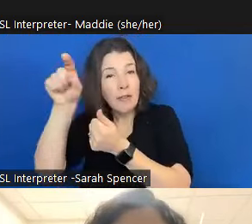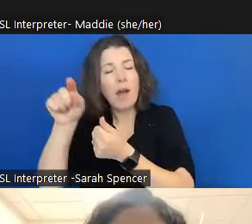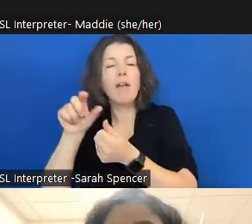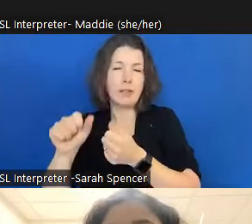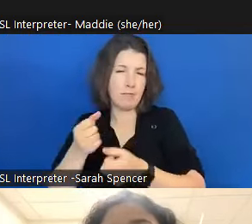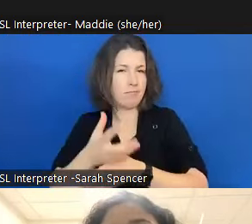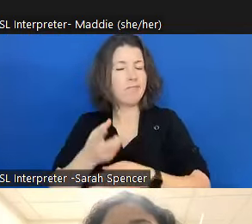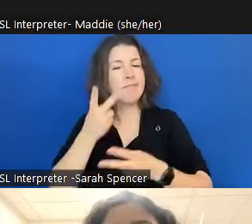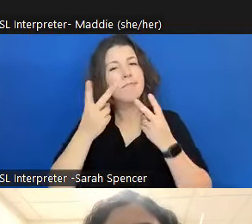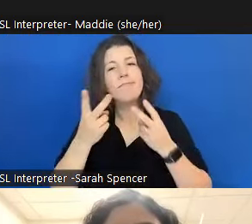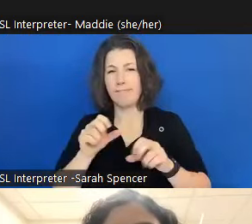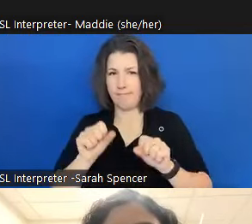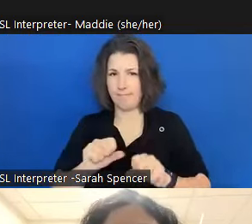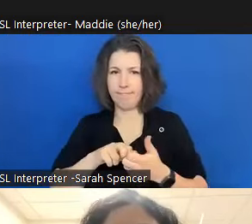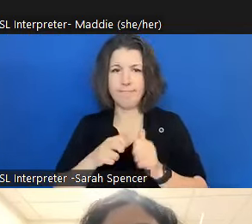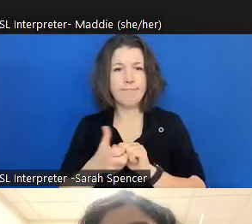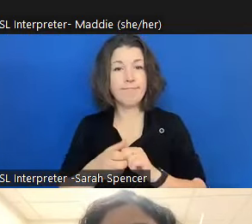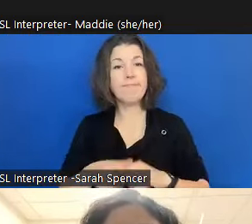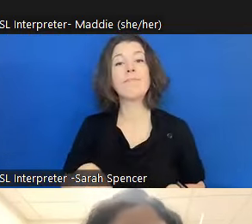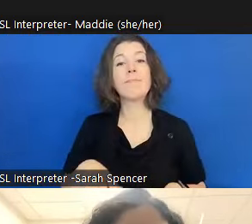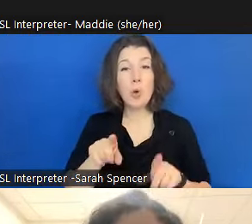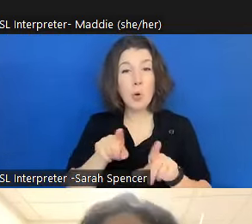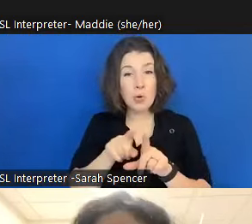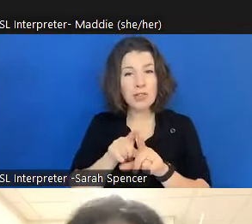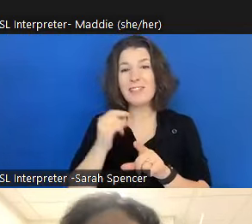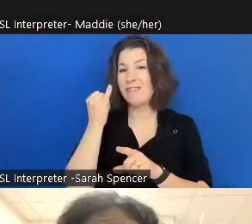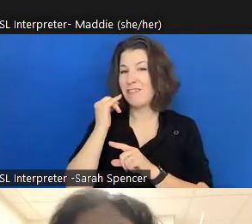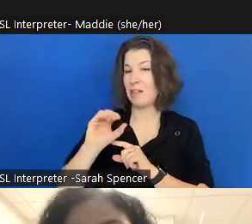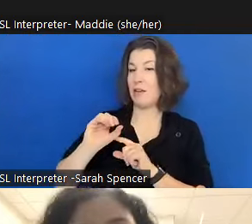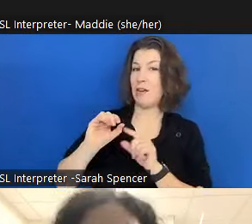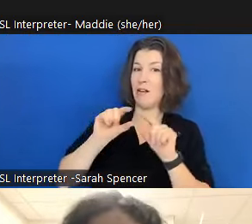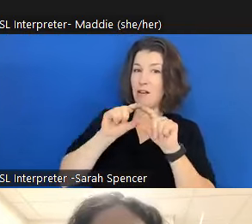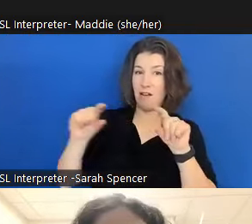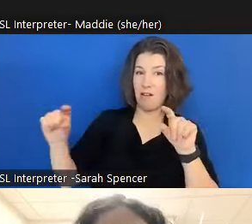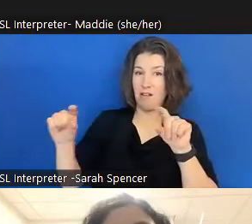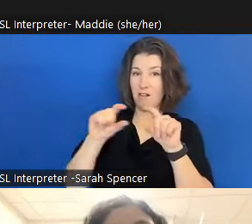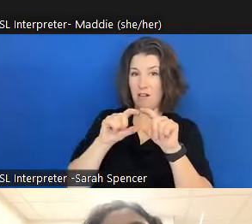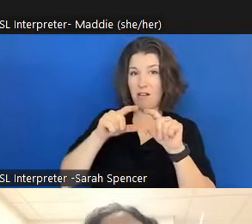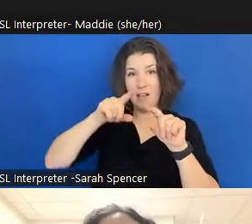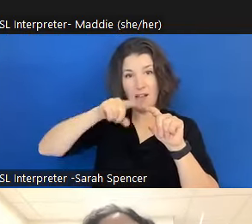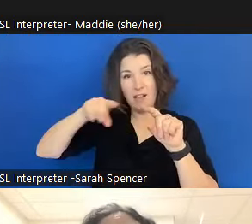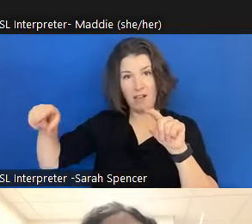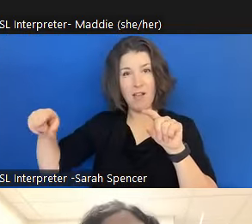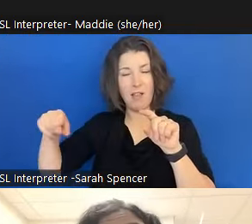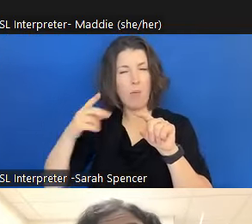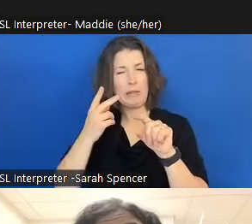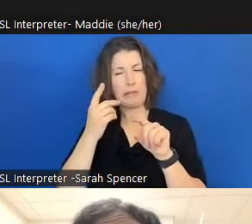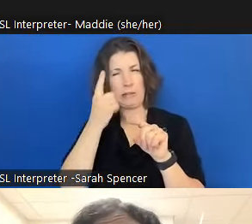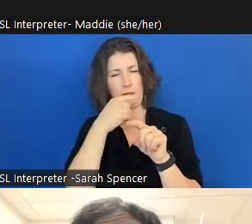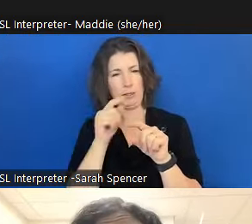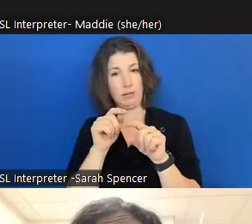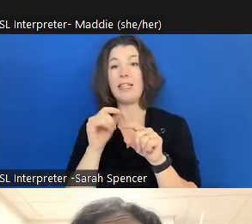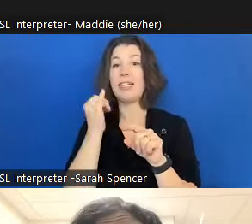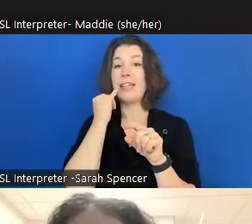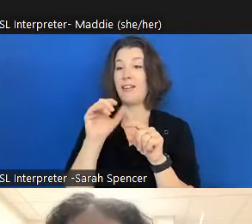central vision. And often when there's damage here, it'll look a particular way, which we'll talk about in a moment. Damage to the optic nerve